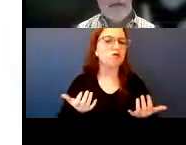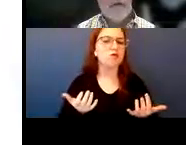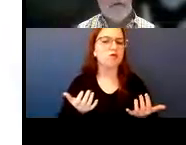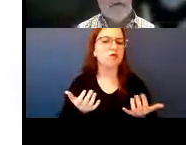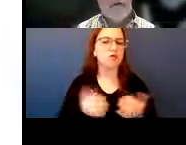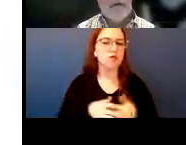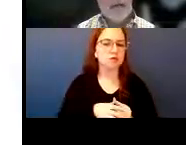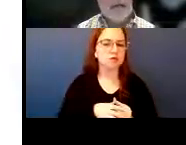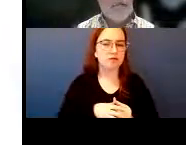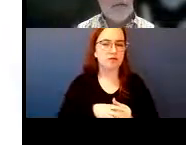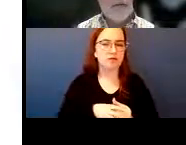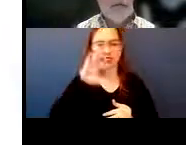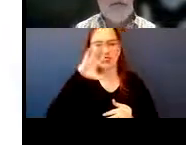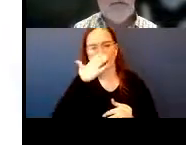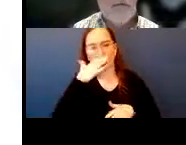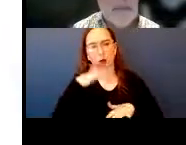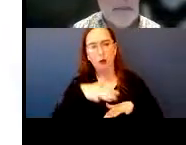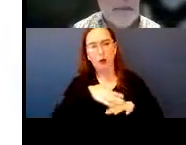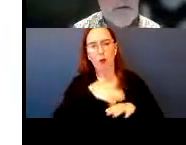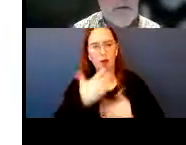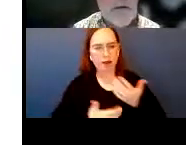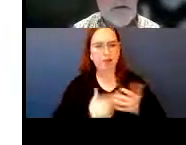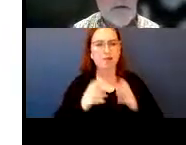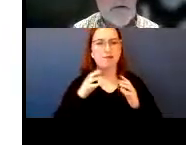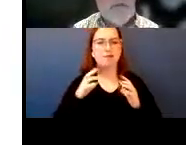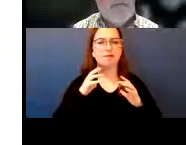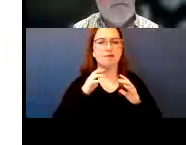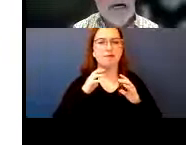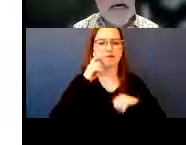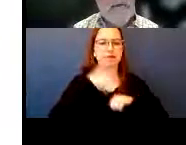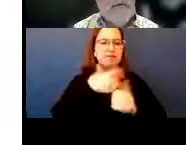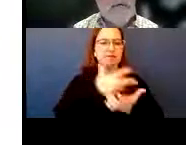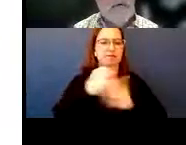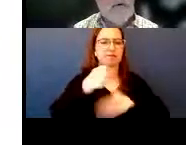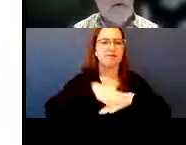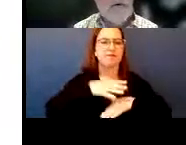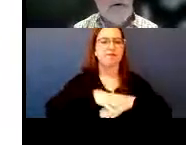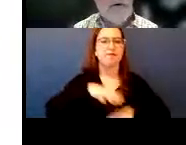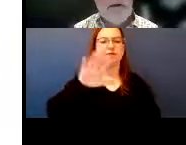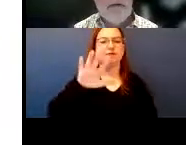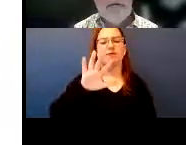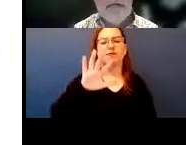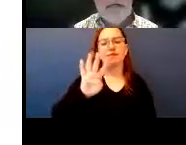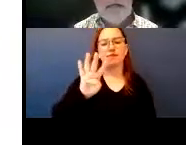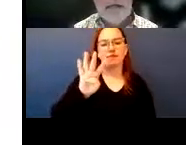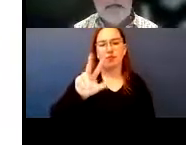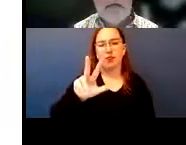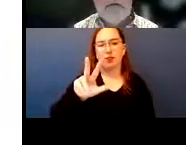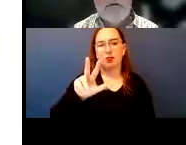See, things are slowing down a bit, so I'm going to count this one down as well. 5, 4,